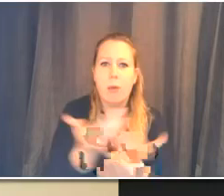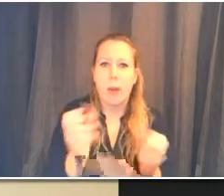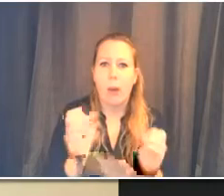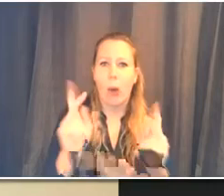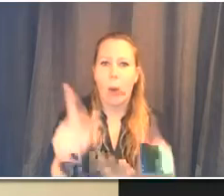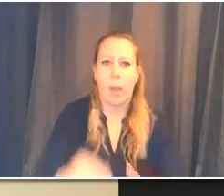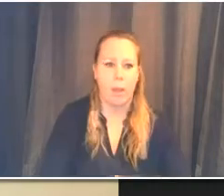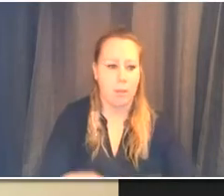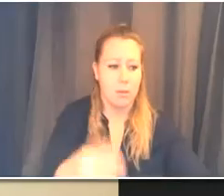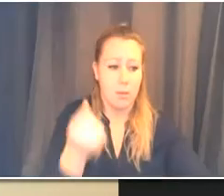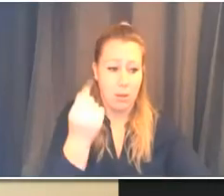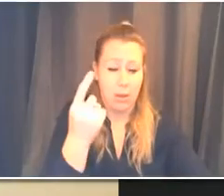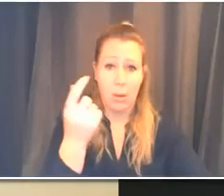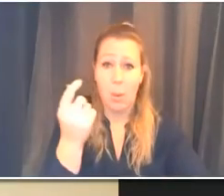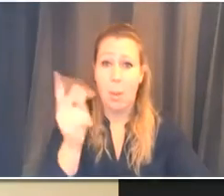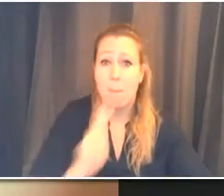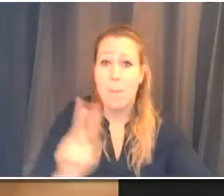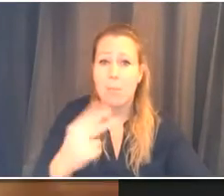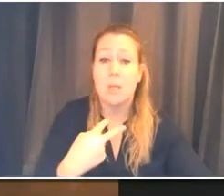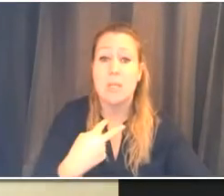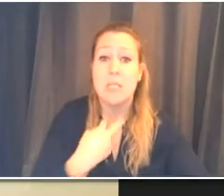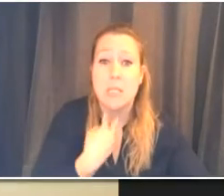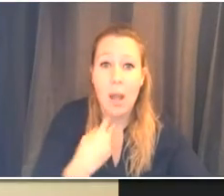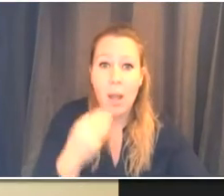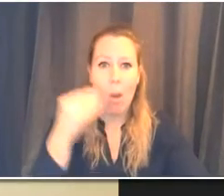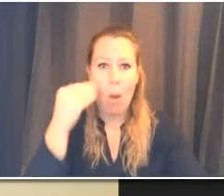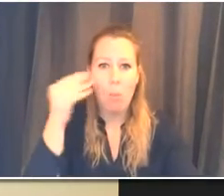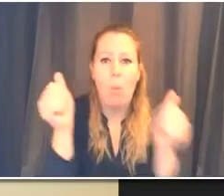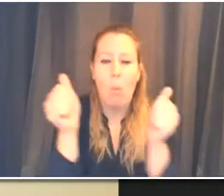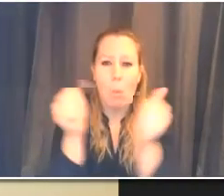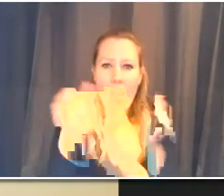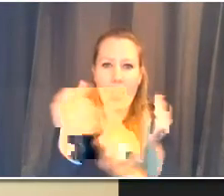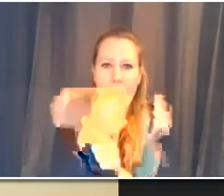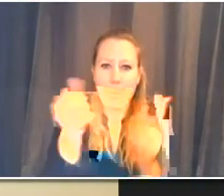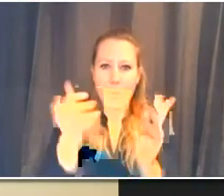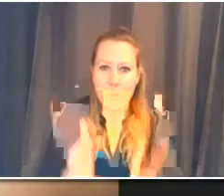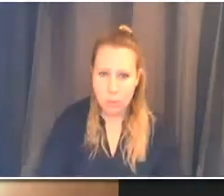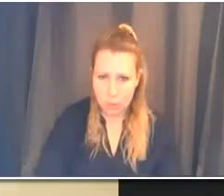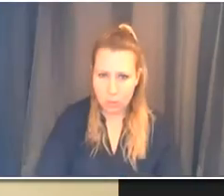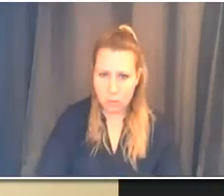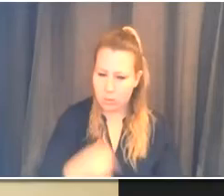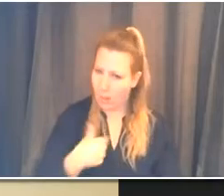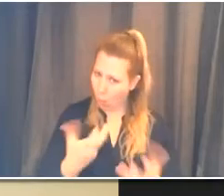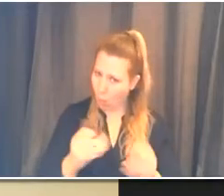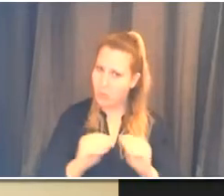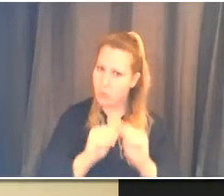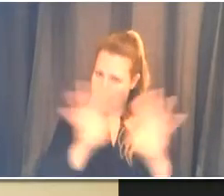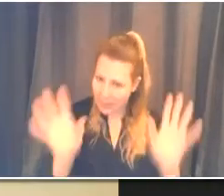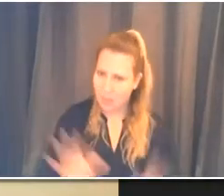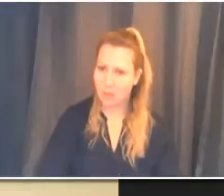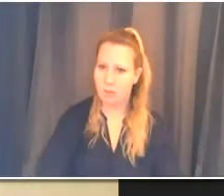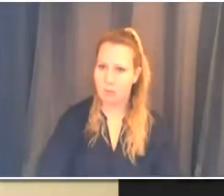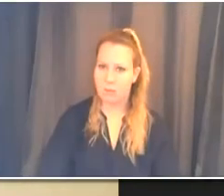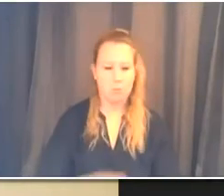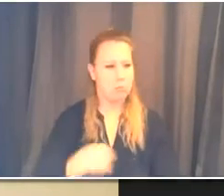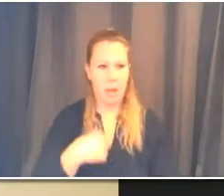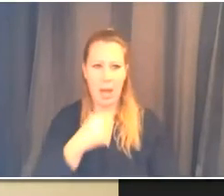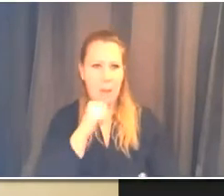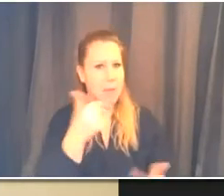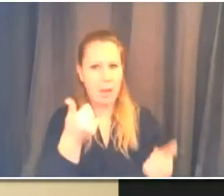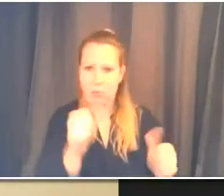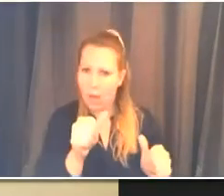100% success here so I don't want you and I understand the challenges around Staffing and everything else but we need to